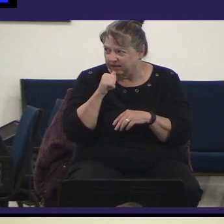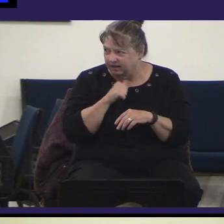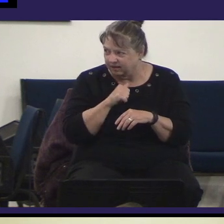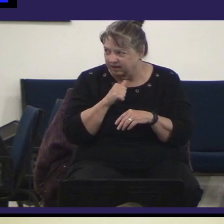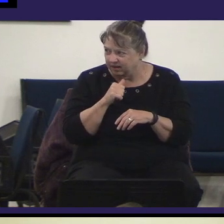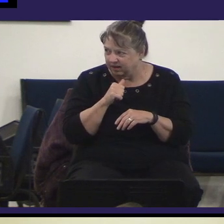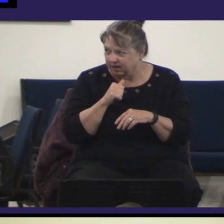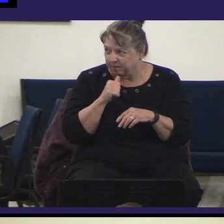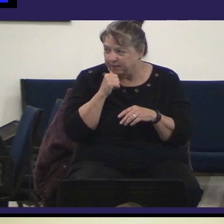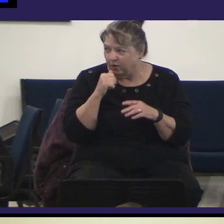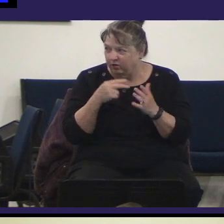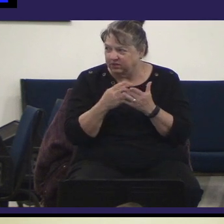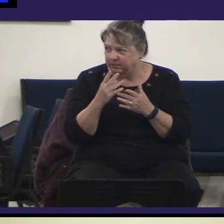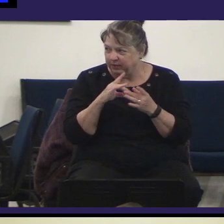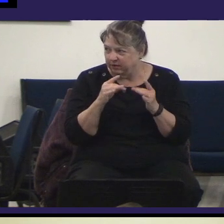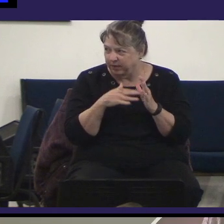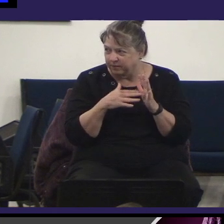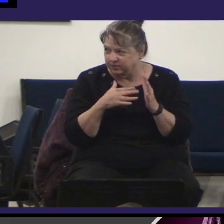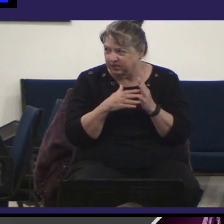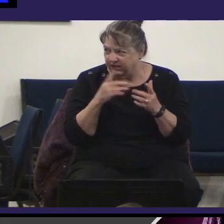Then why does it say 10?